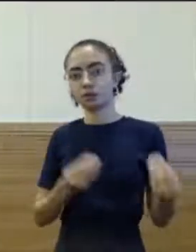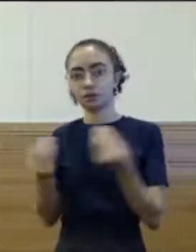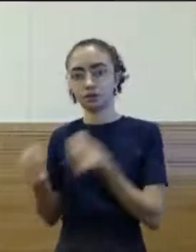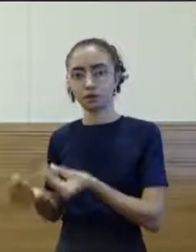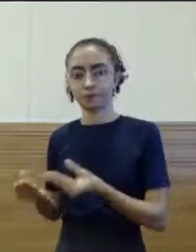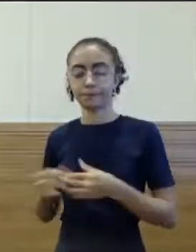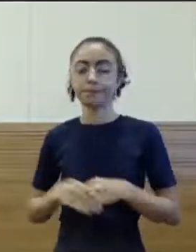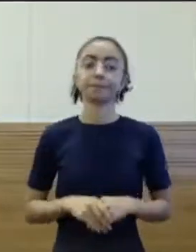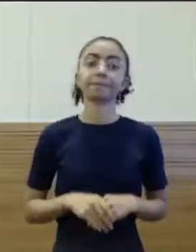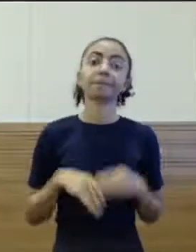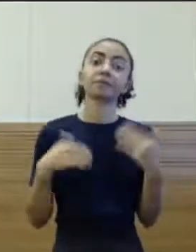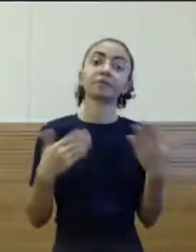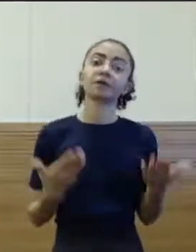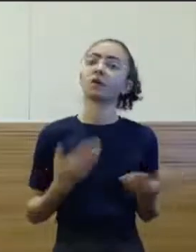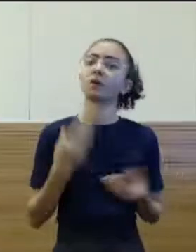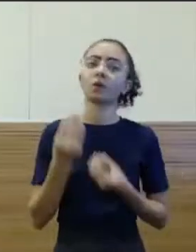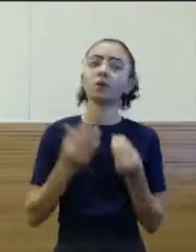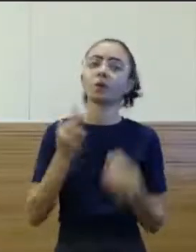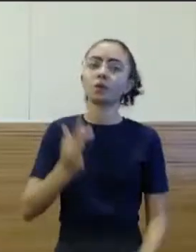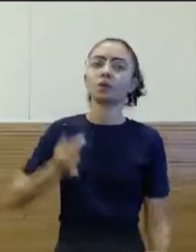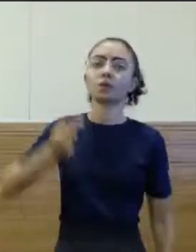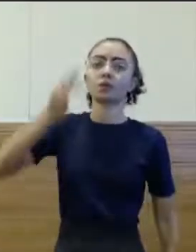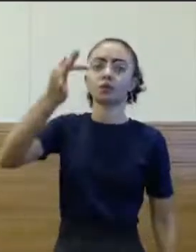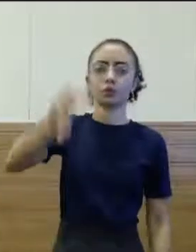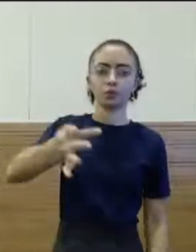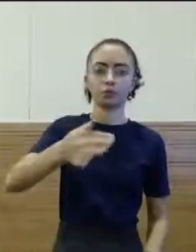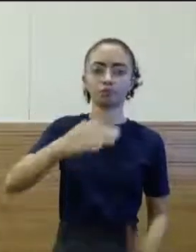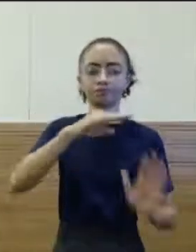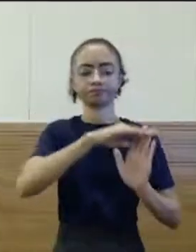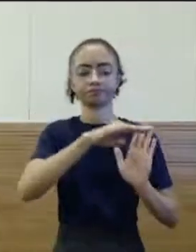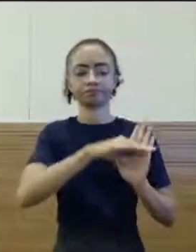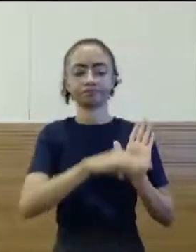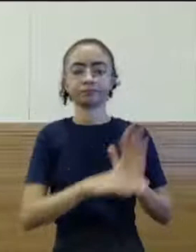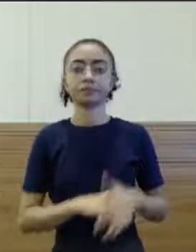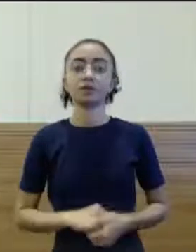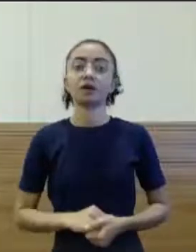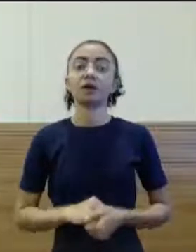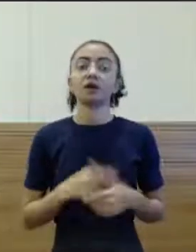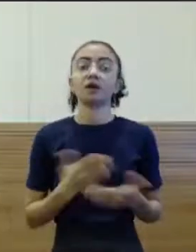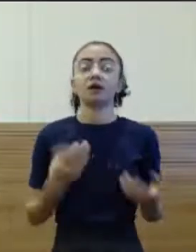next steps. The Ministry of Health in